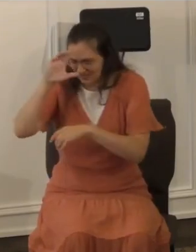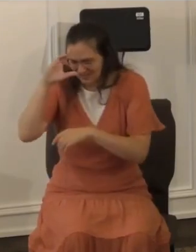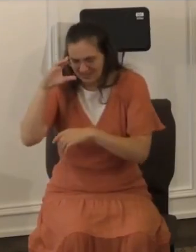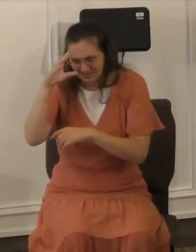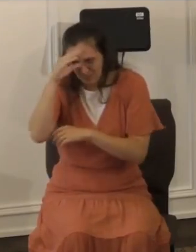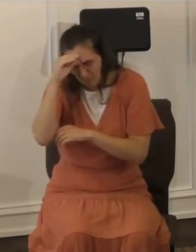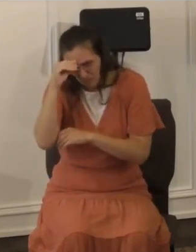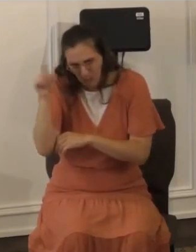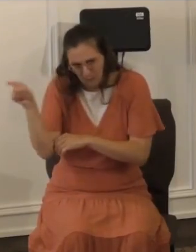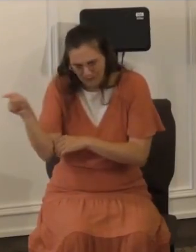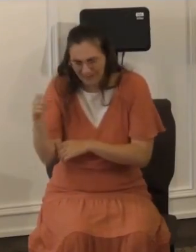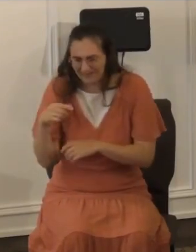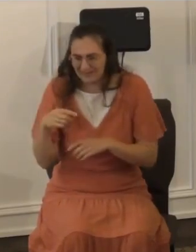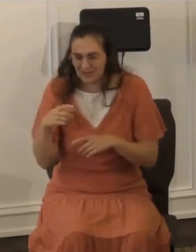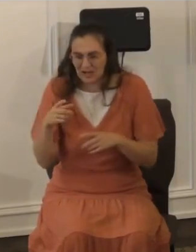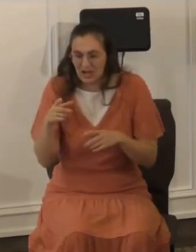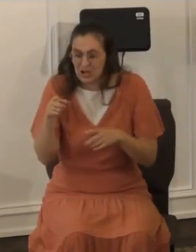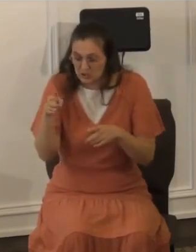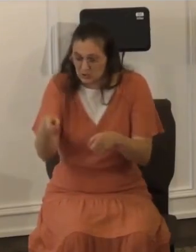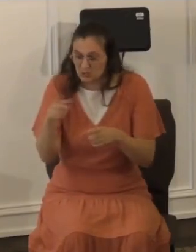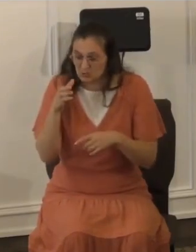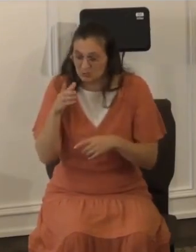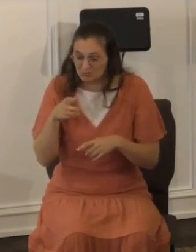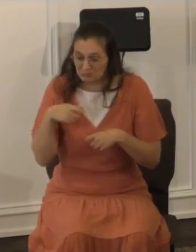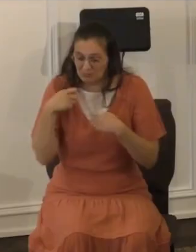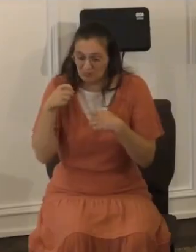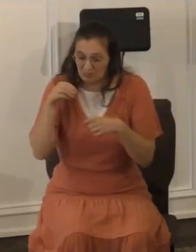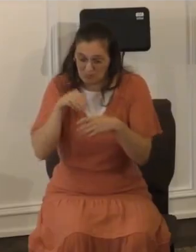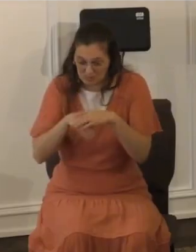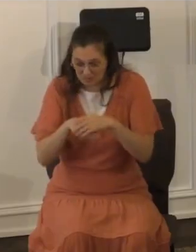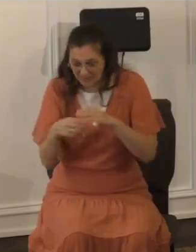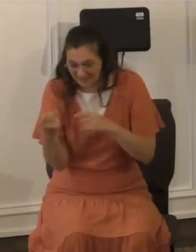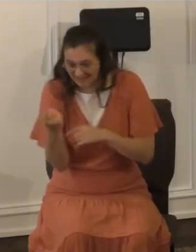so thrilled to find something new in that box.